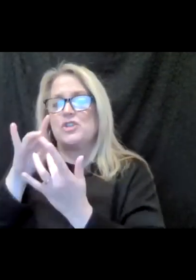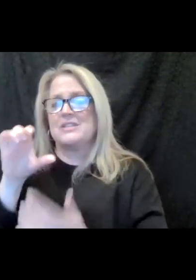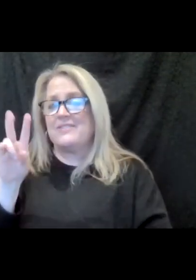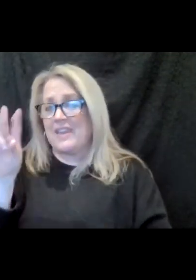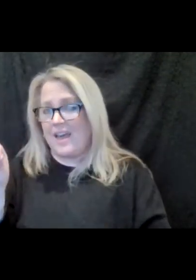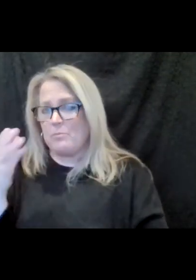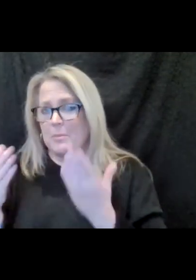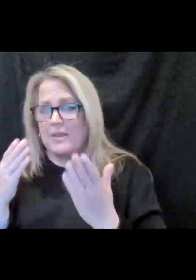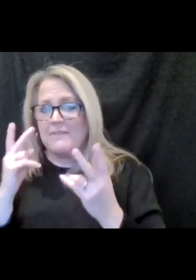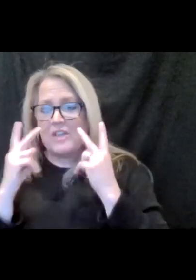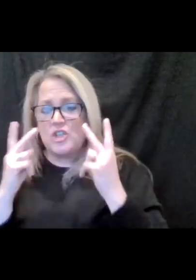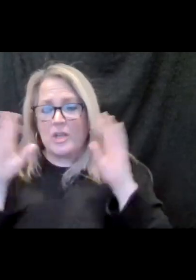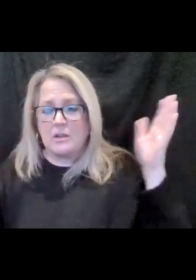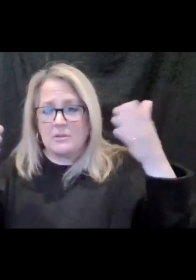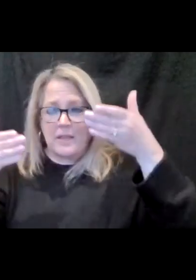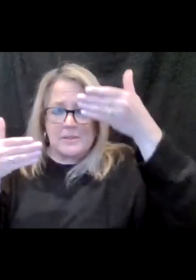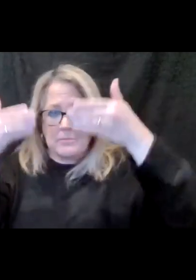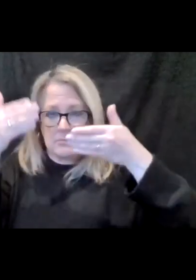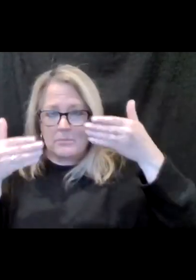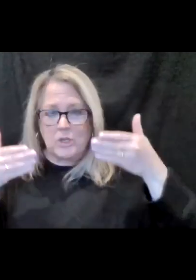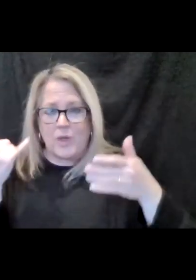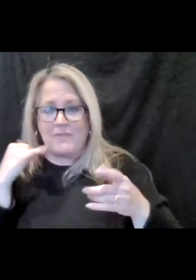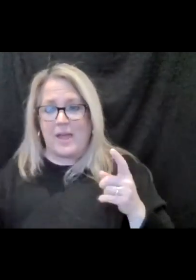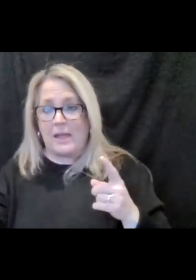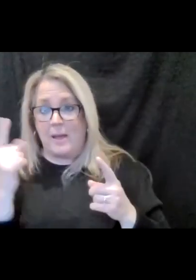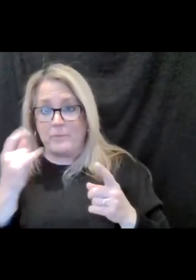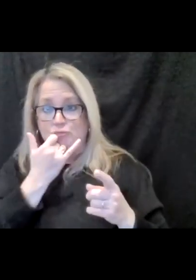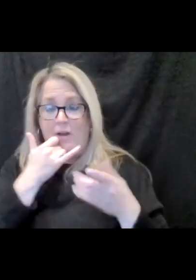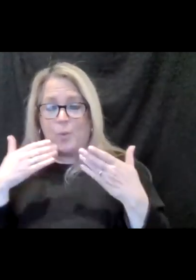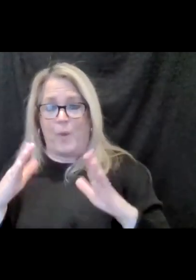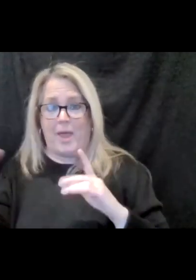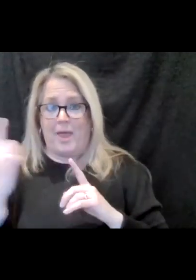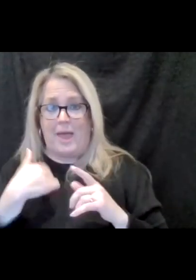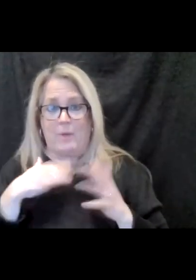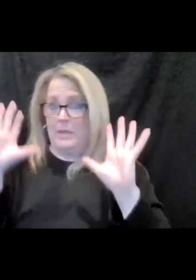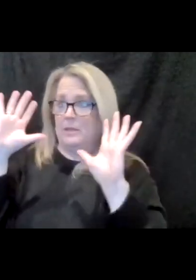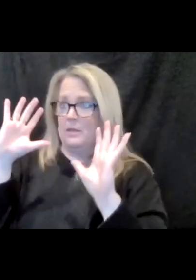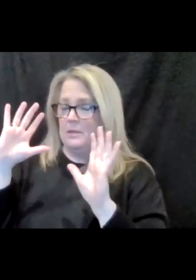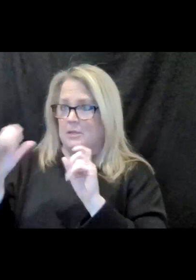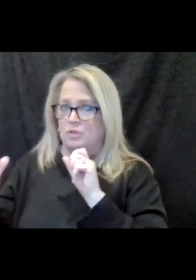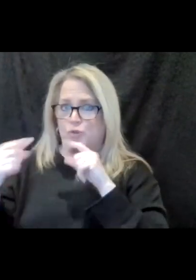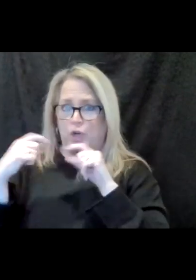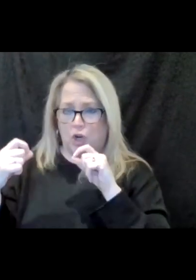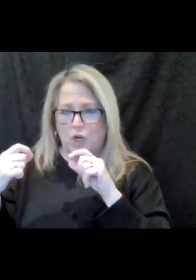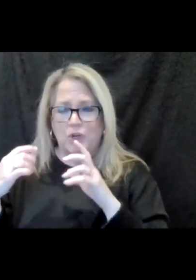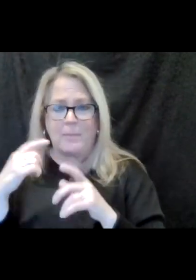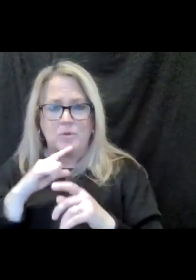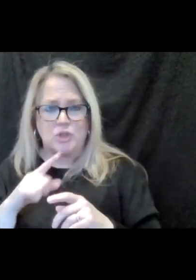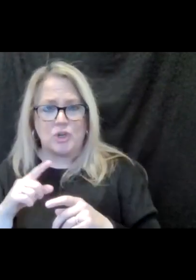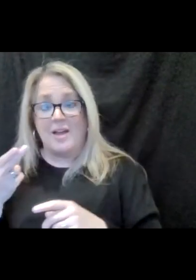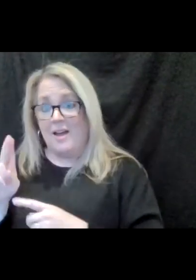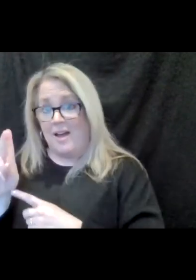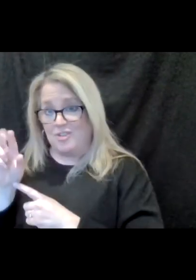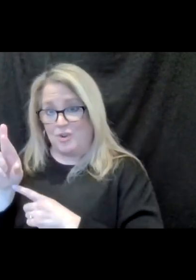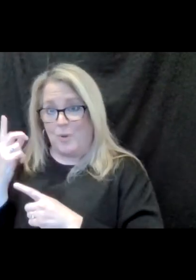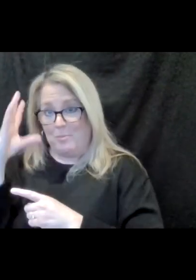vision field loss. So if I come in the wrong direction, I will be triggered. Hunter, the boy I showed you, he's like